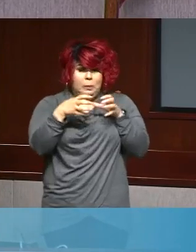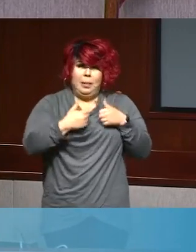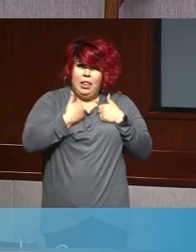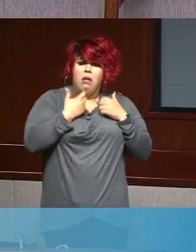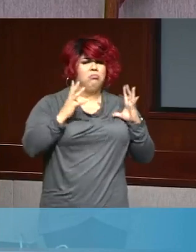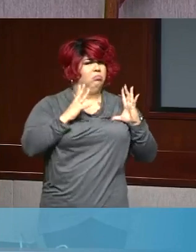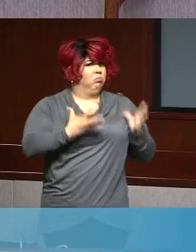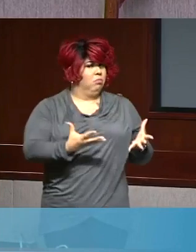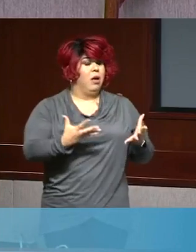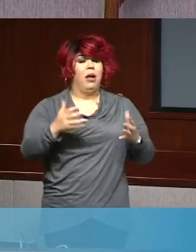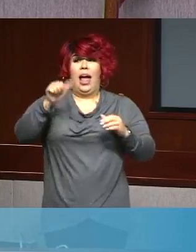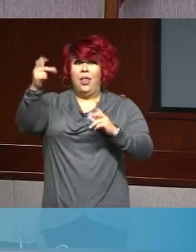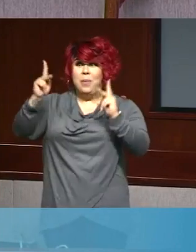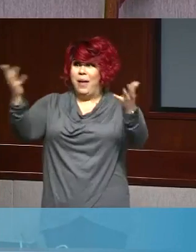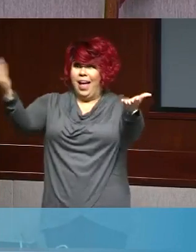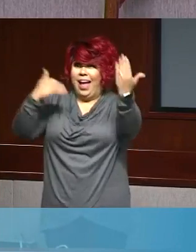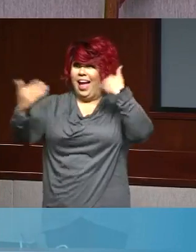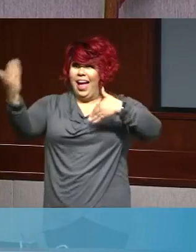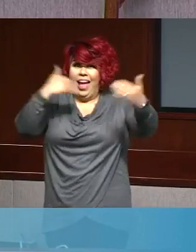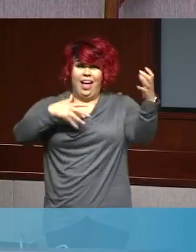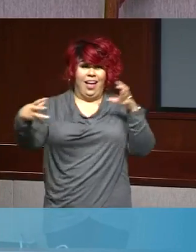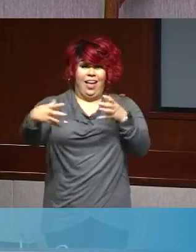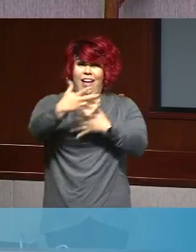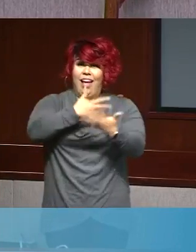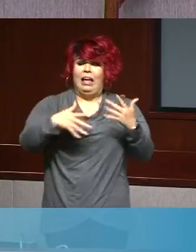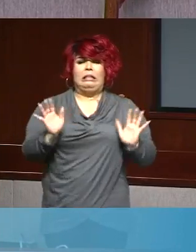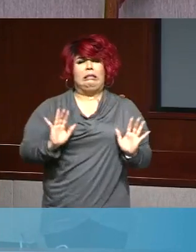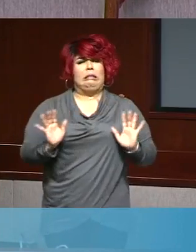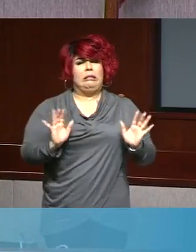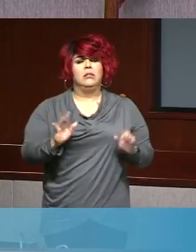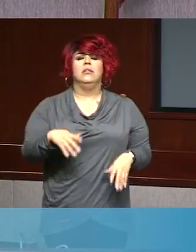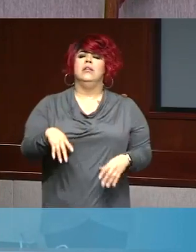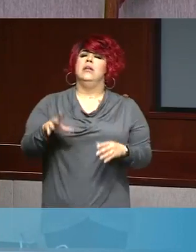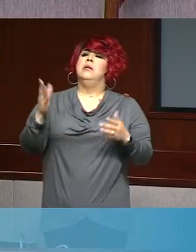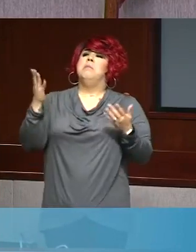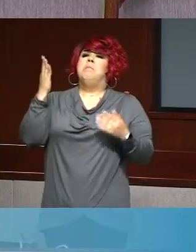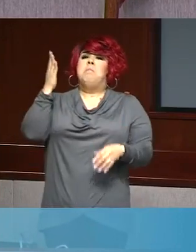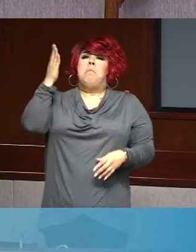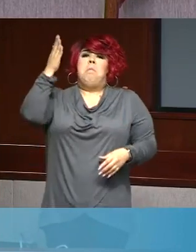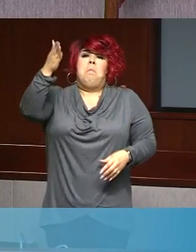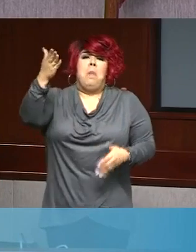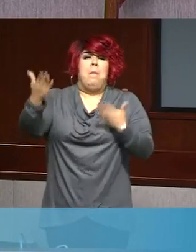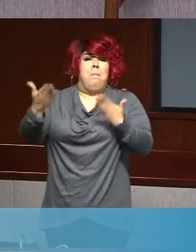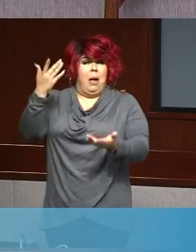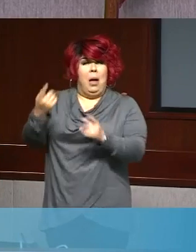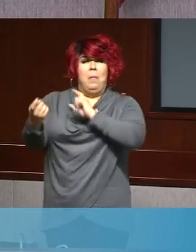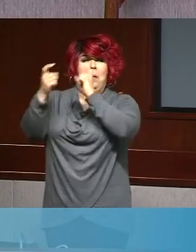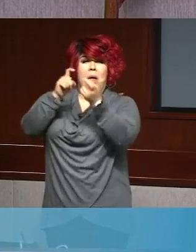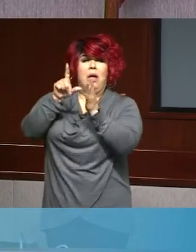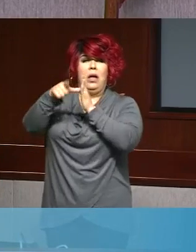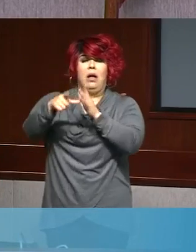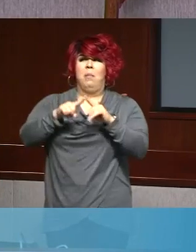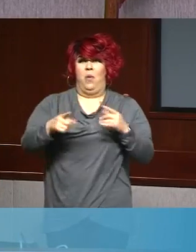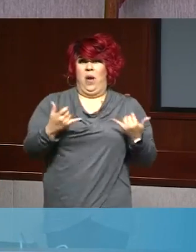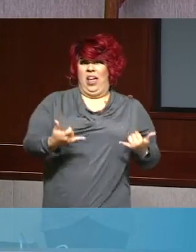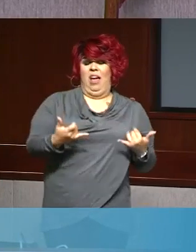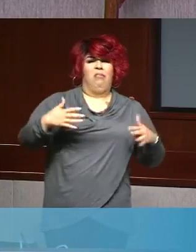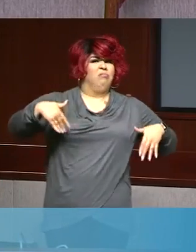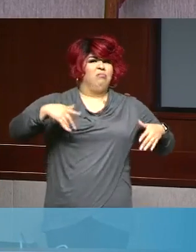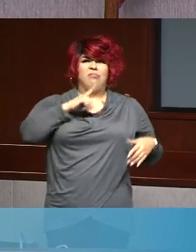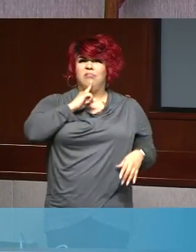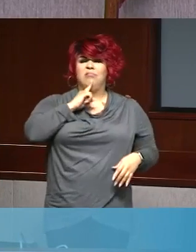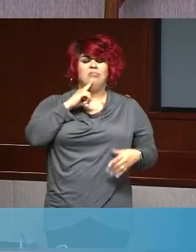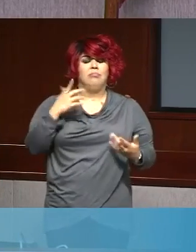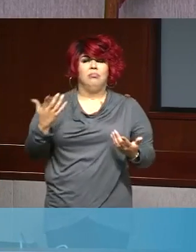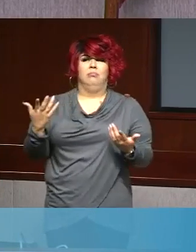would anticipate that as they change that gathering guidance, that they would provide some corresponding guidance for